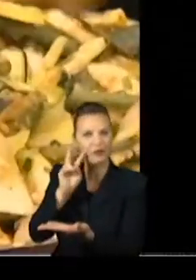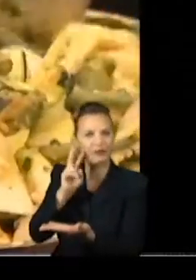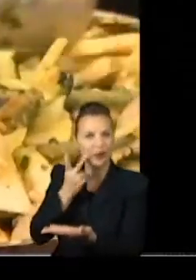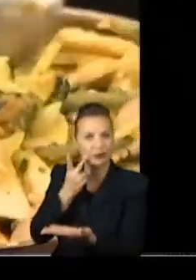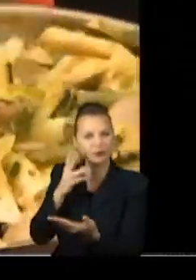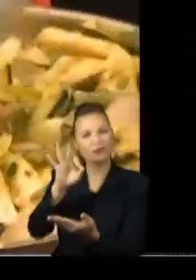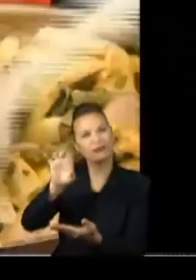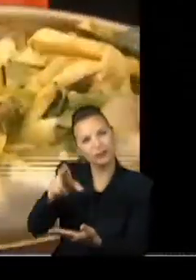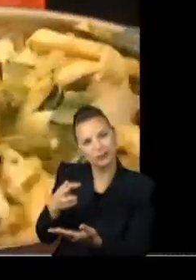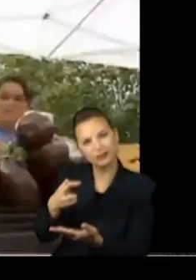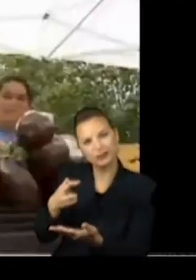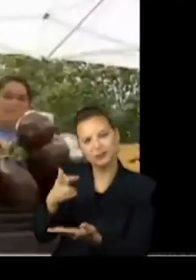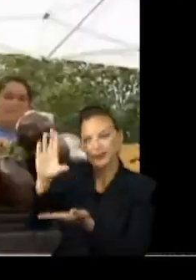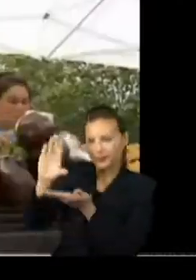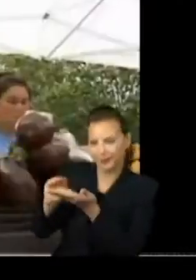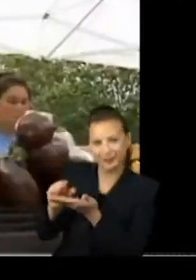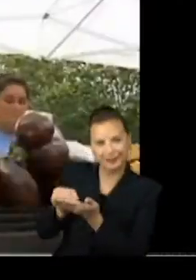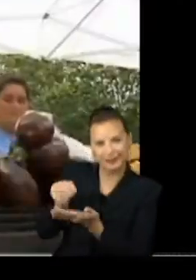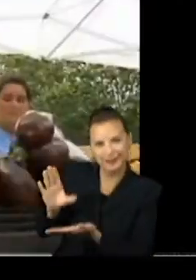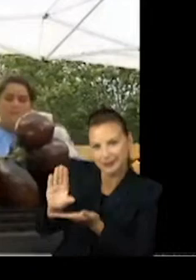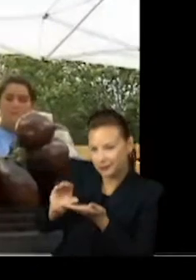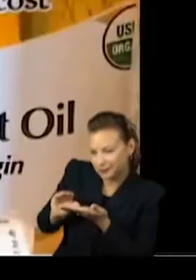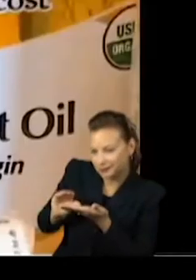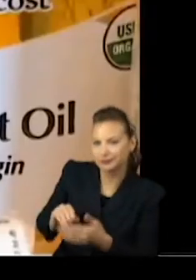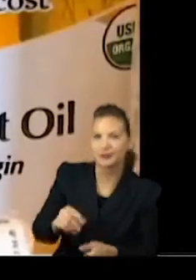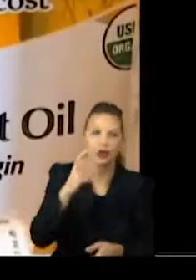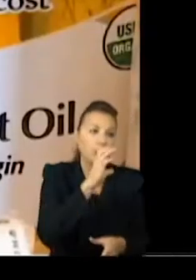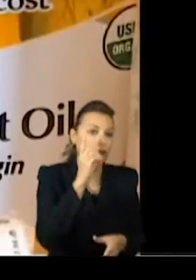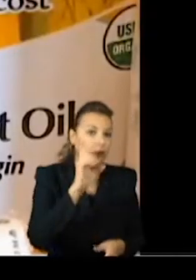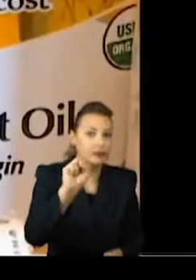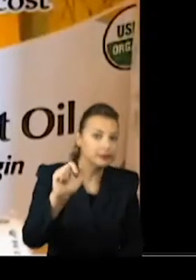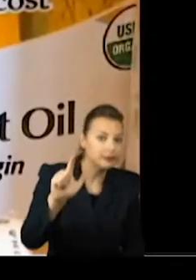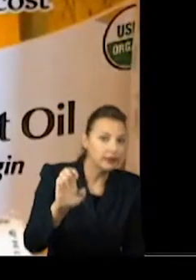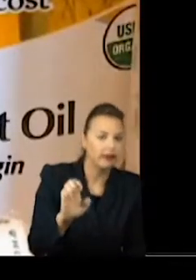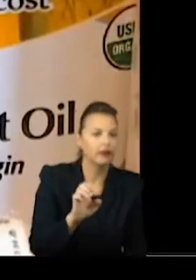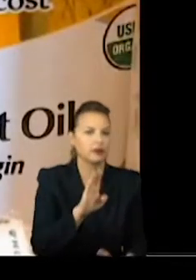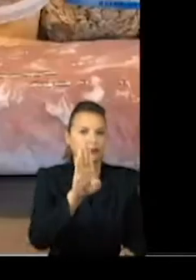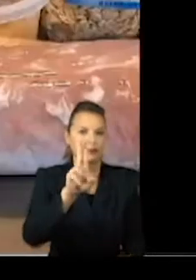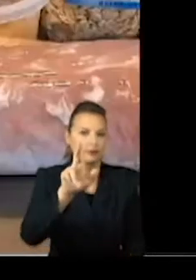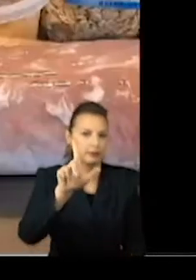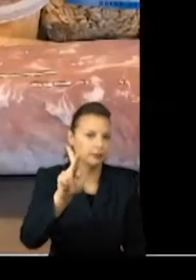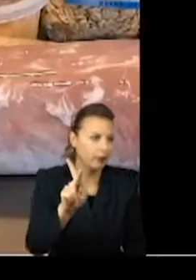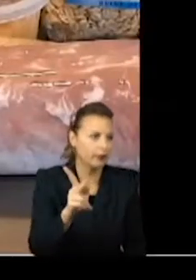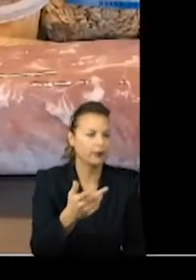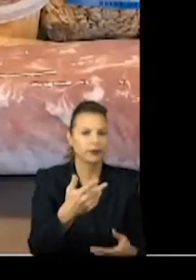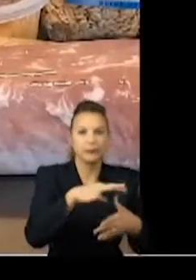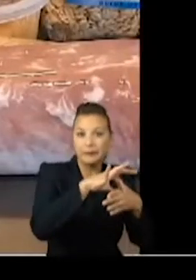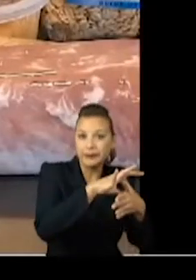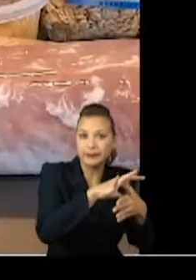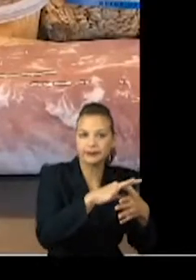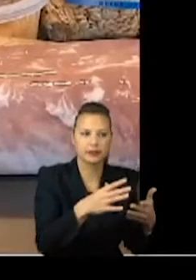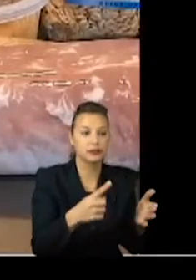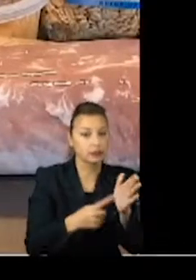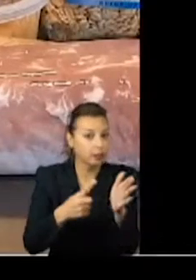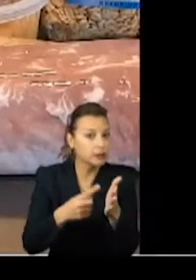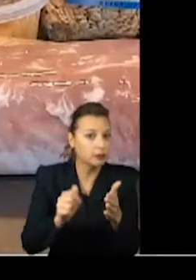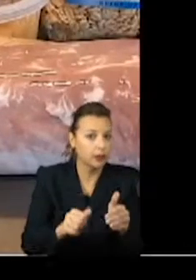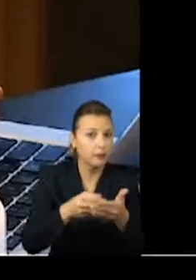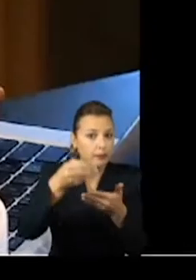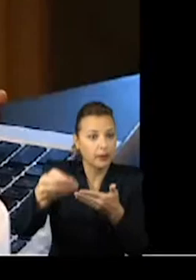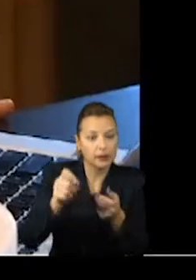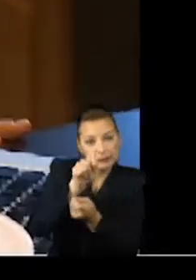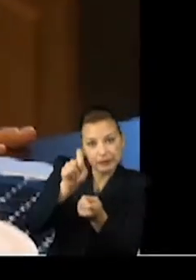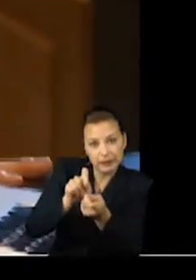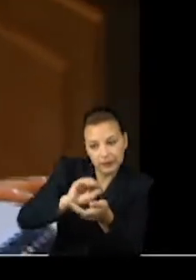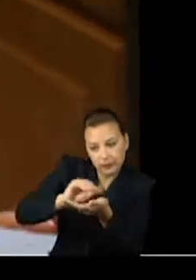that will save you a ton of money. Buying certain items in bulk when they're on sale, like meat, can save money too.